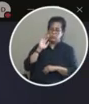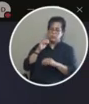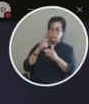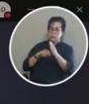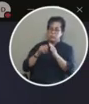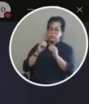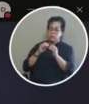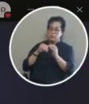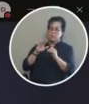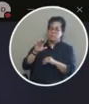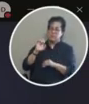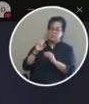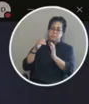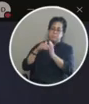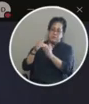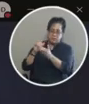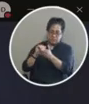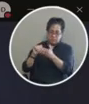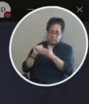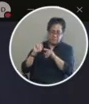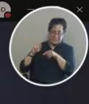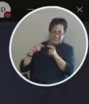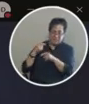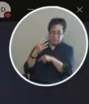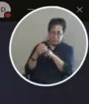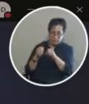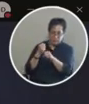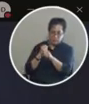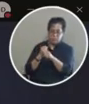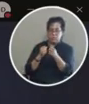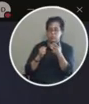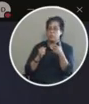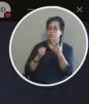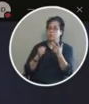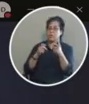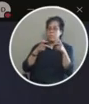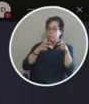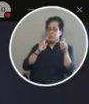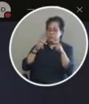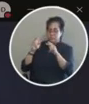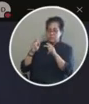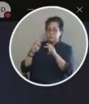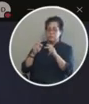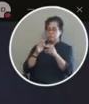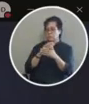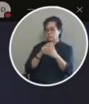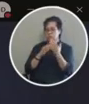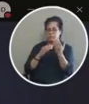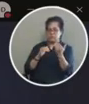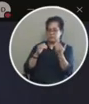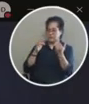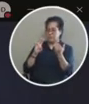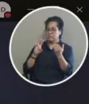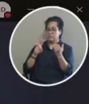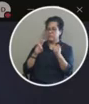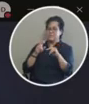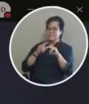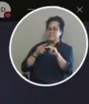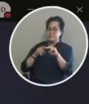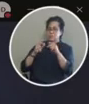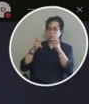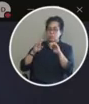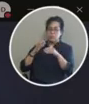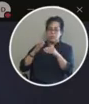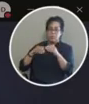$500 million. In the last 4 years, only 3 multi-purpose basketball arenas with between 15 and 17,000 seats have been completed